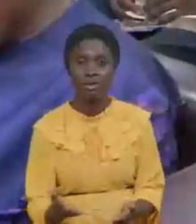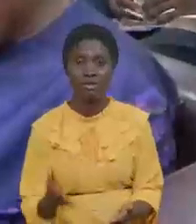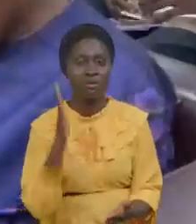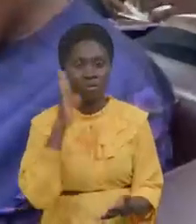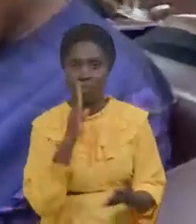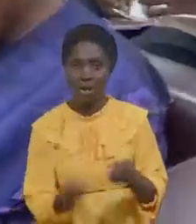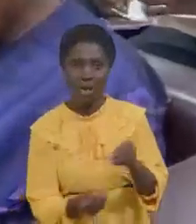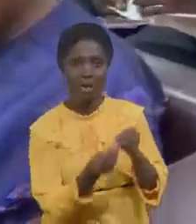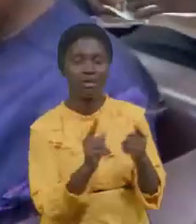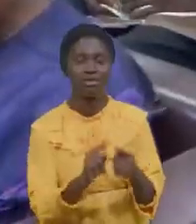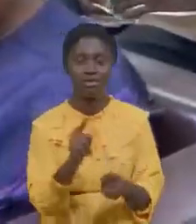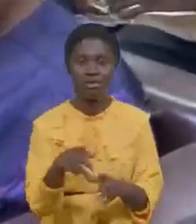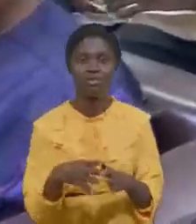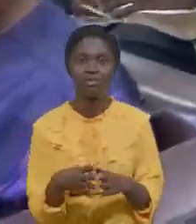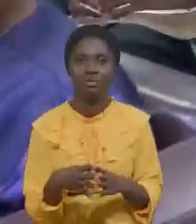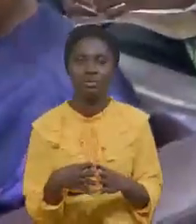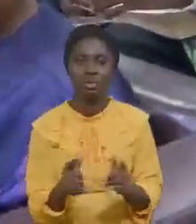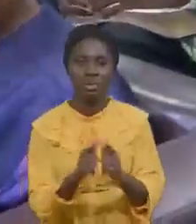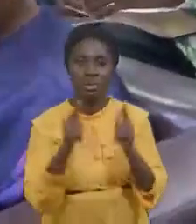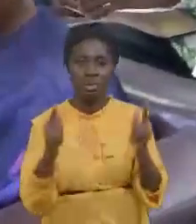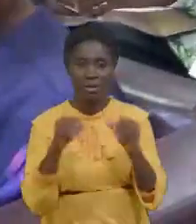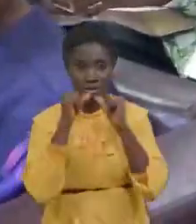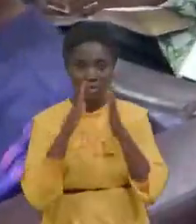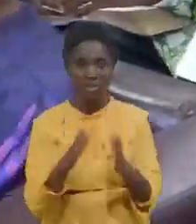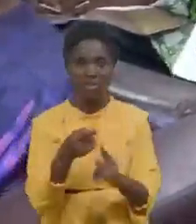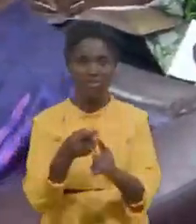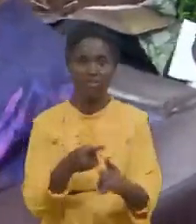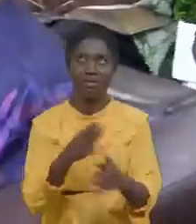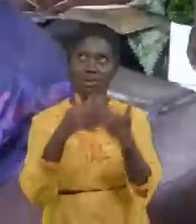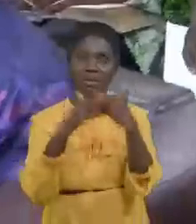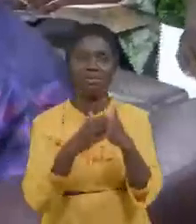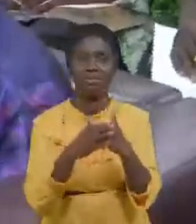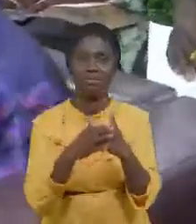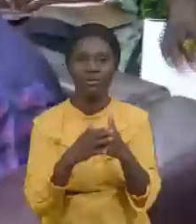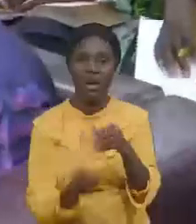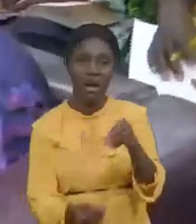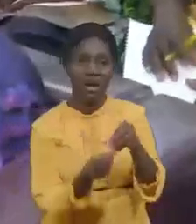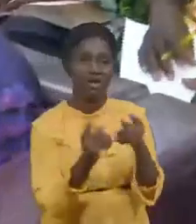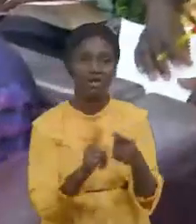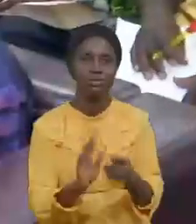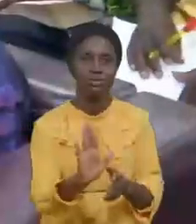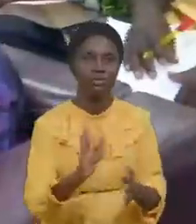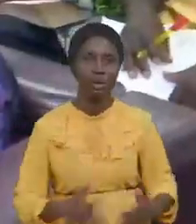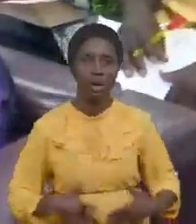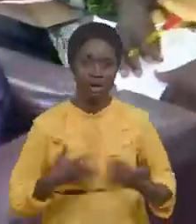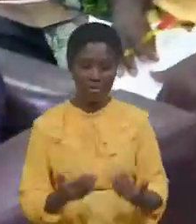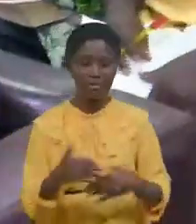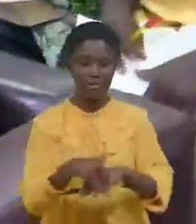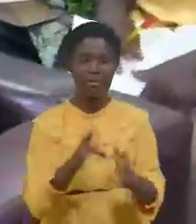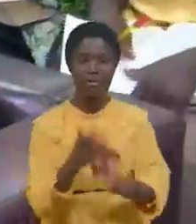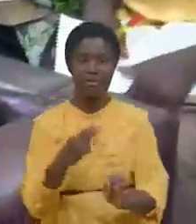added unto you. Great blessings from heaven added to your life tonight.